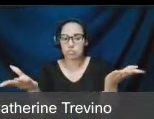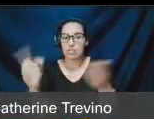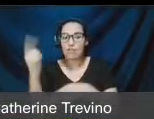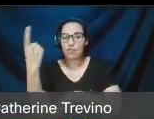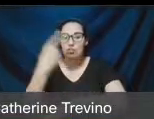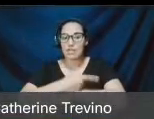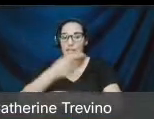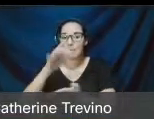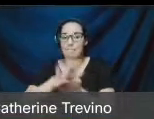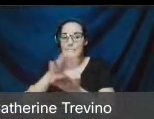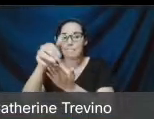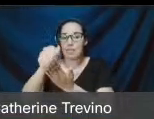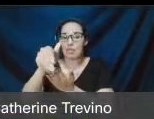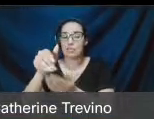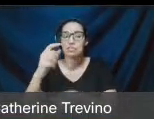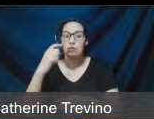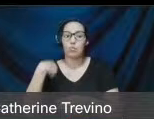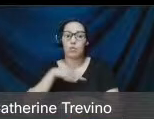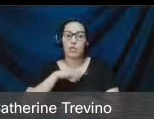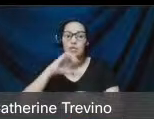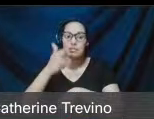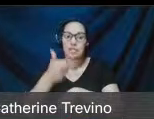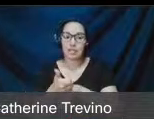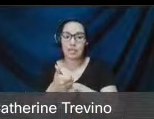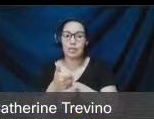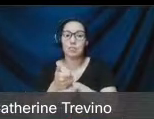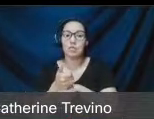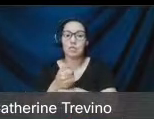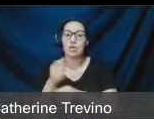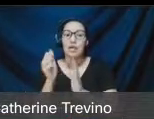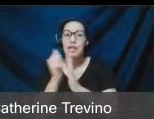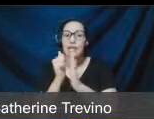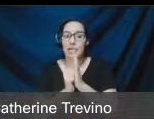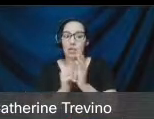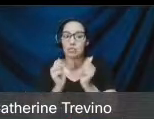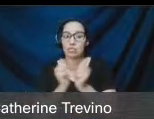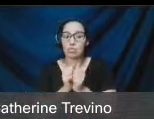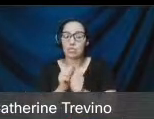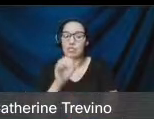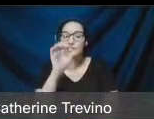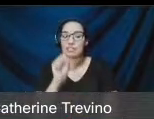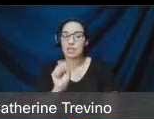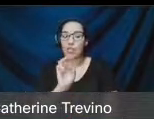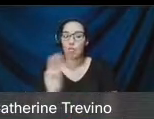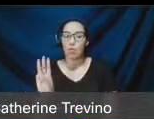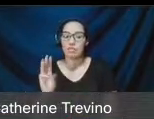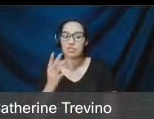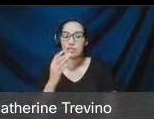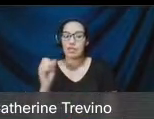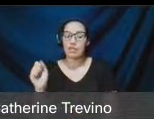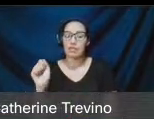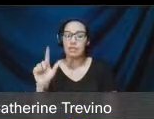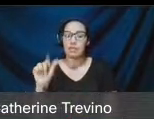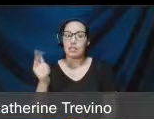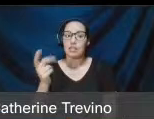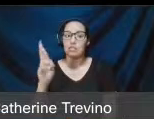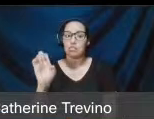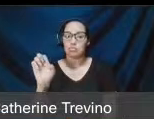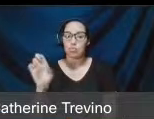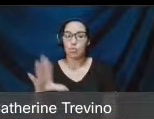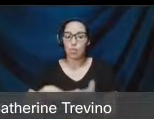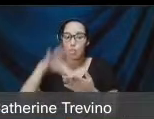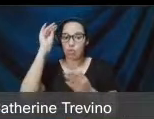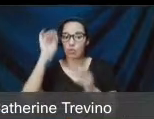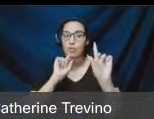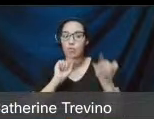with Southwest Office Supply and Lakeshore Learning so that teachers can order and have their supplies delivered to